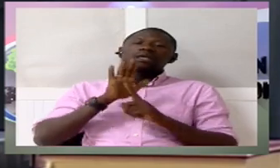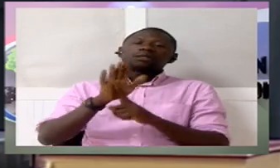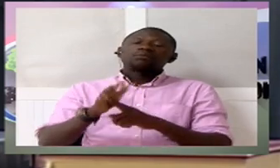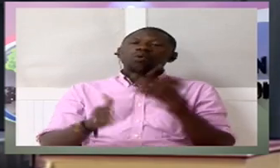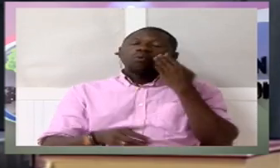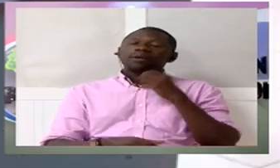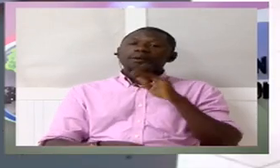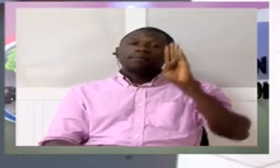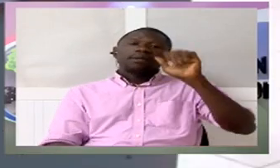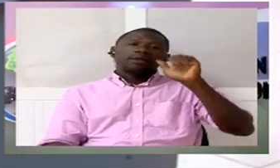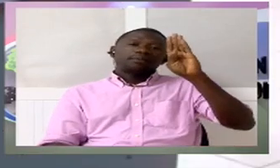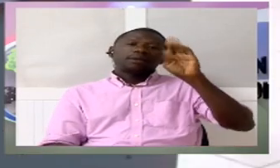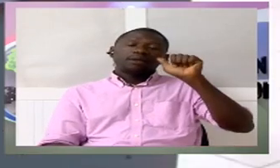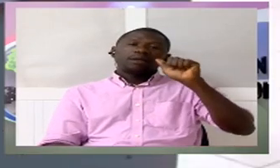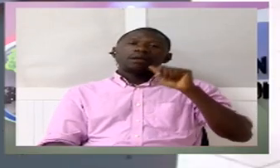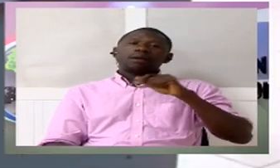When Baba's mother